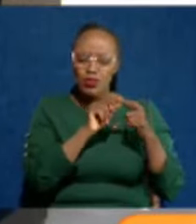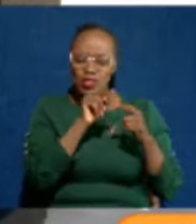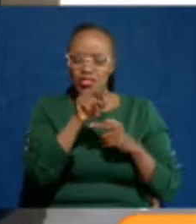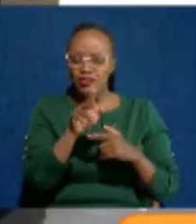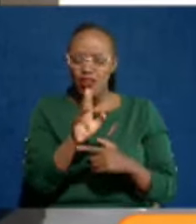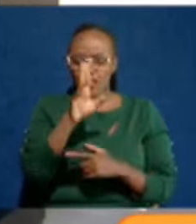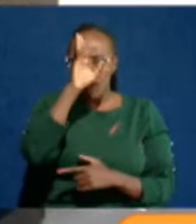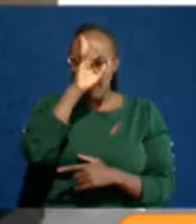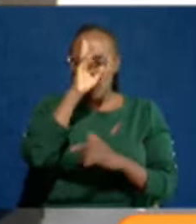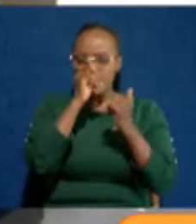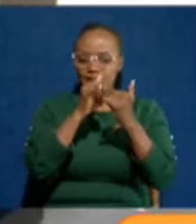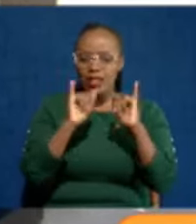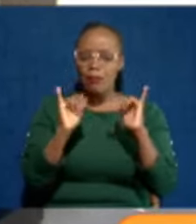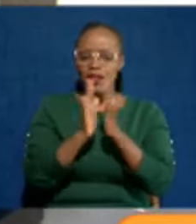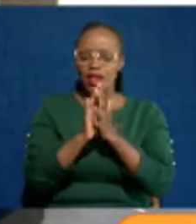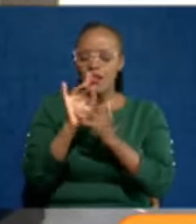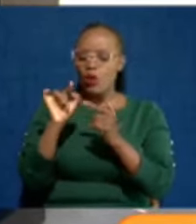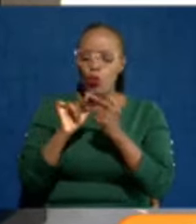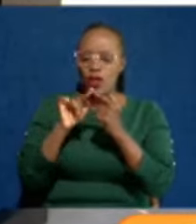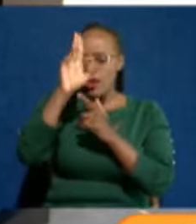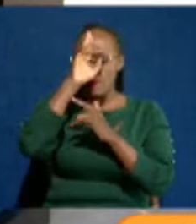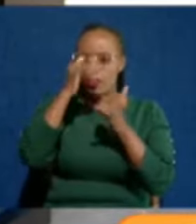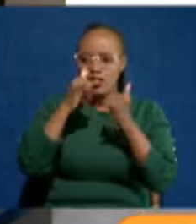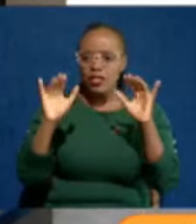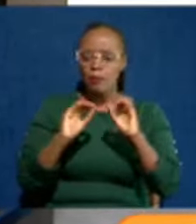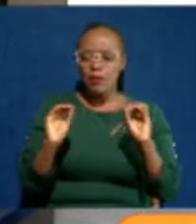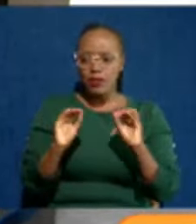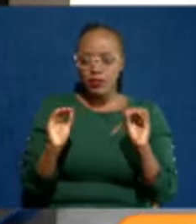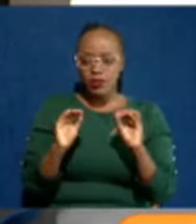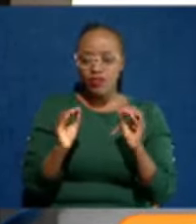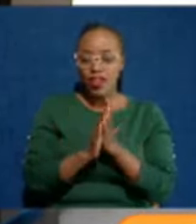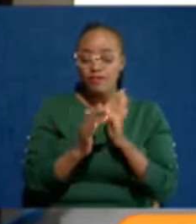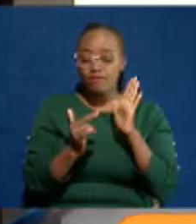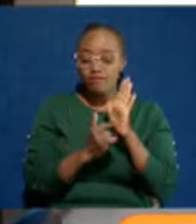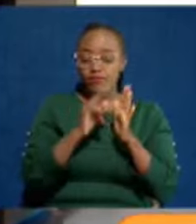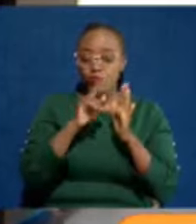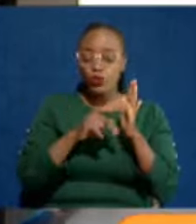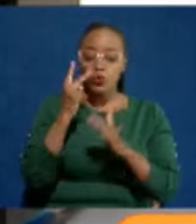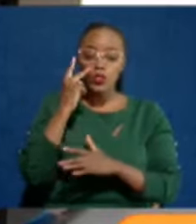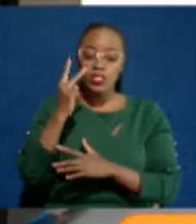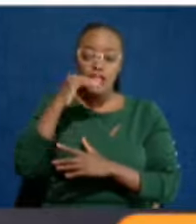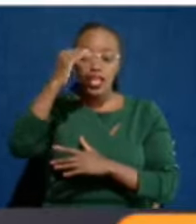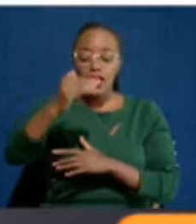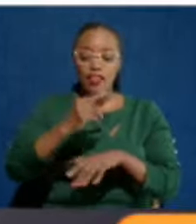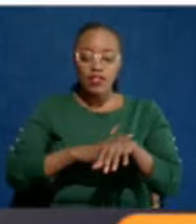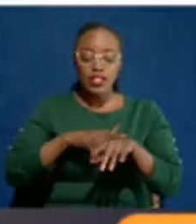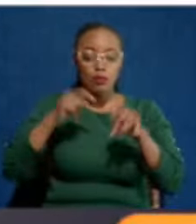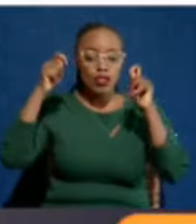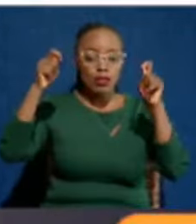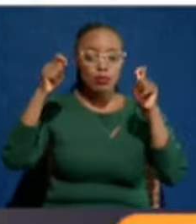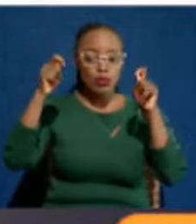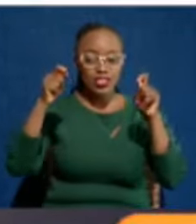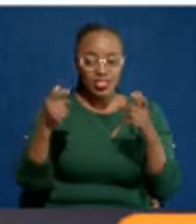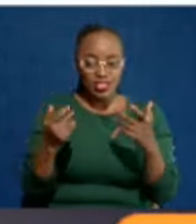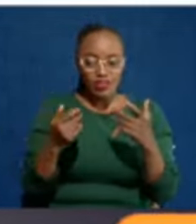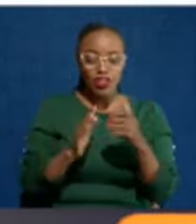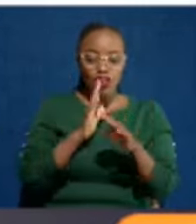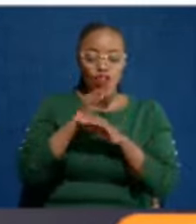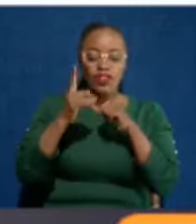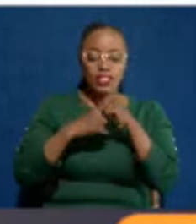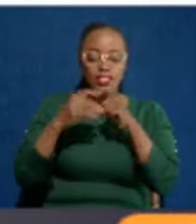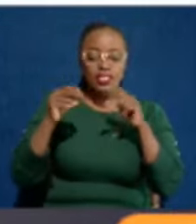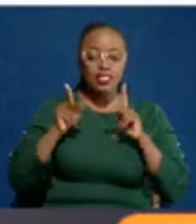is the police independent and when is it not? And this is what you see constantly with the protests. Over 60